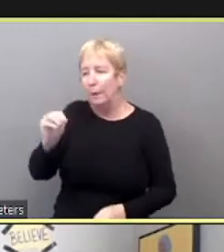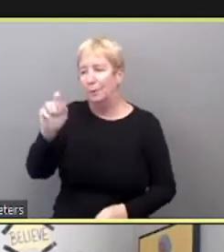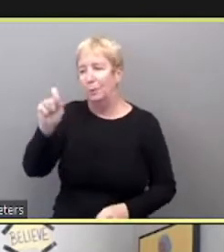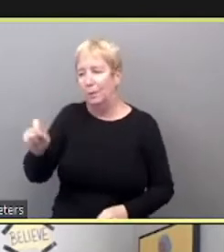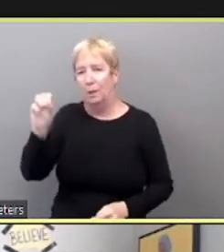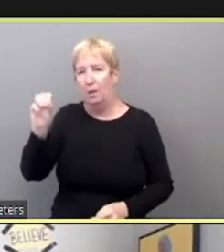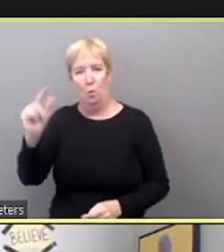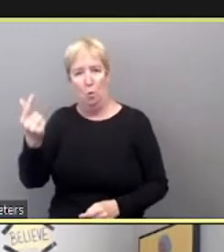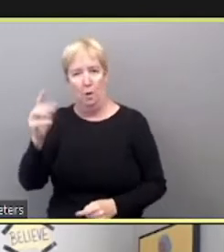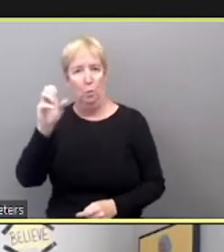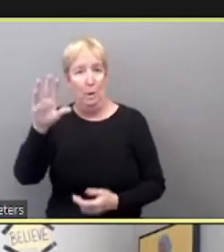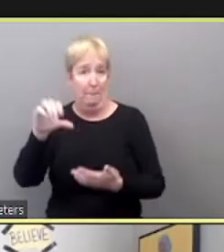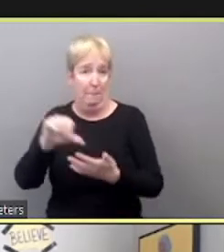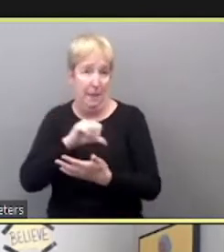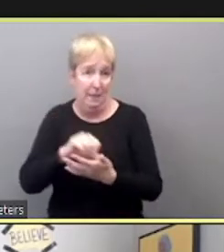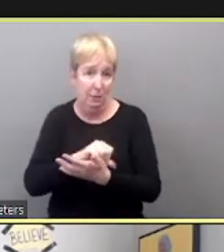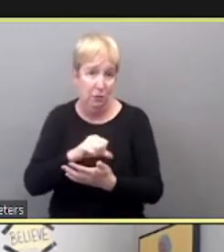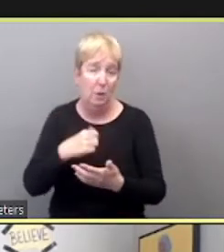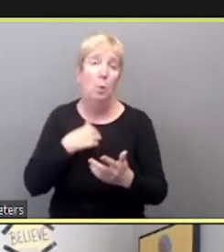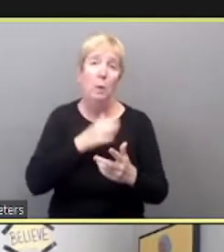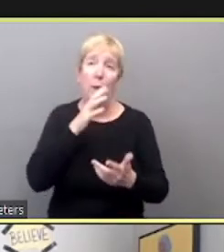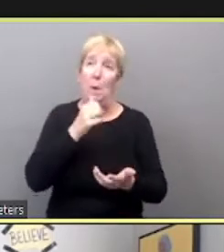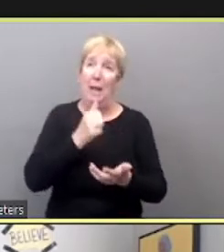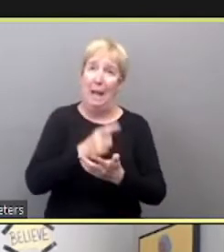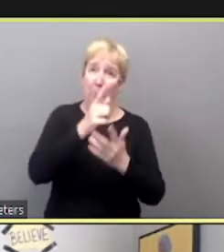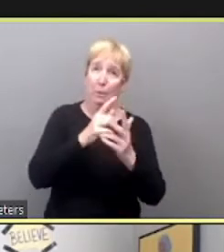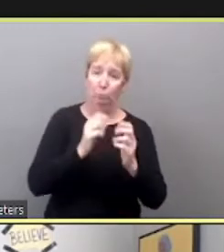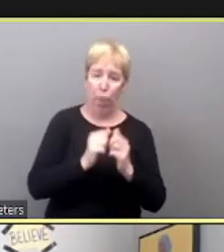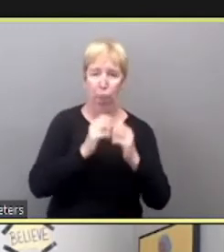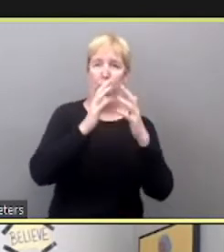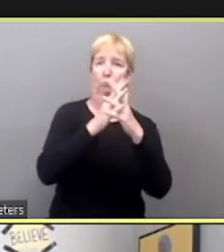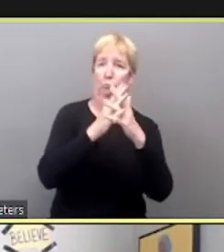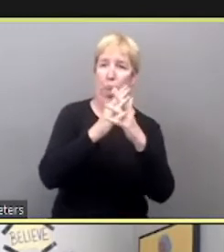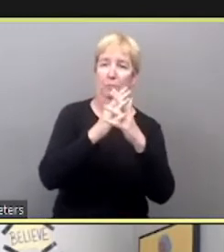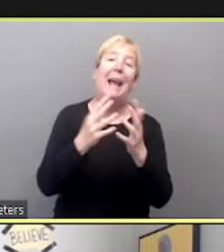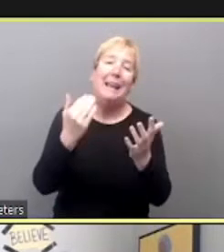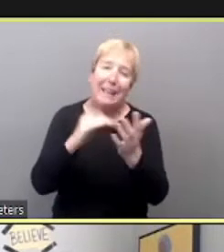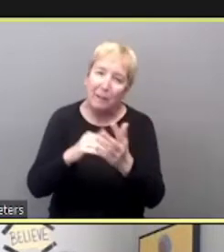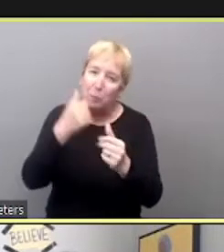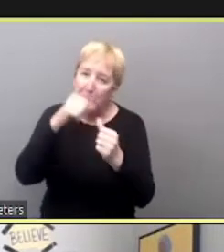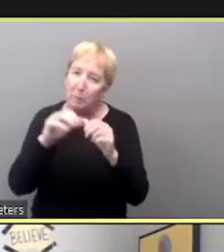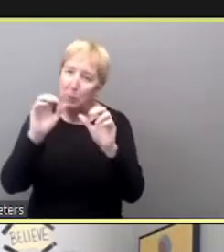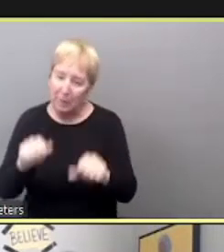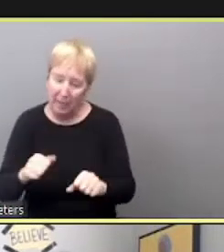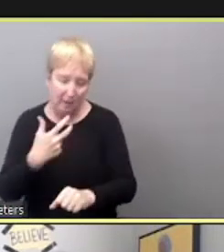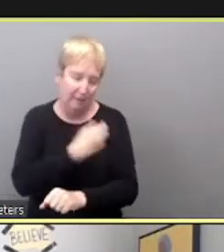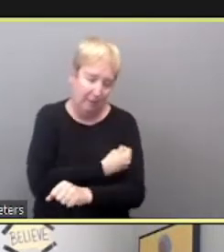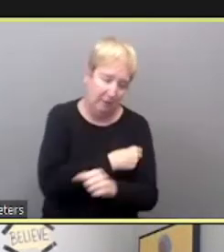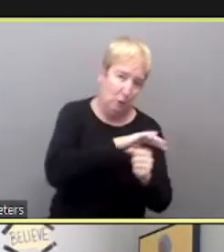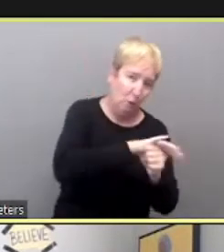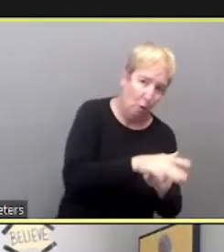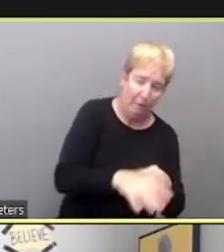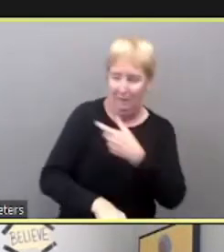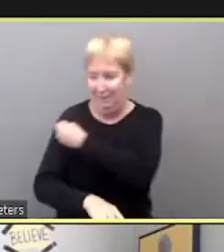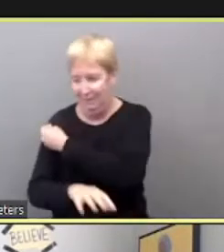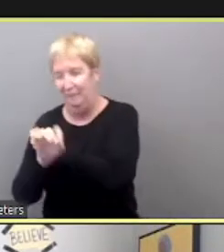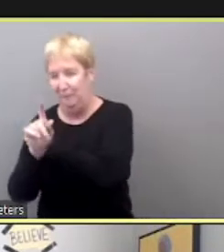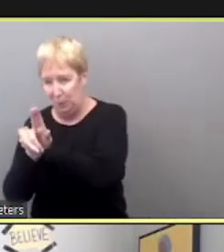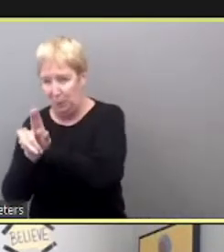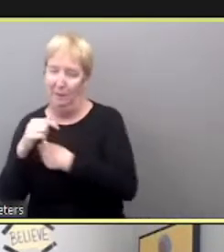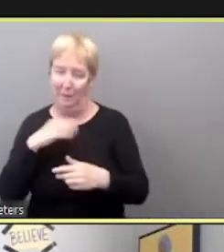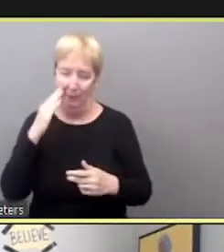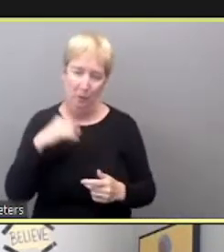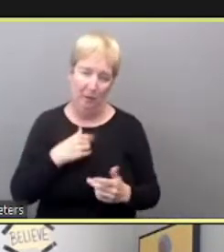to help you out. It's a good timing to get your flu and COVID again. Once again, just sharing that again.